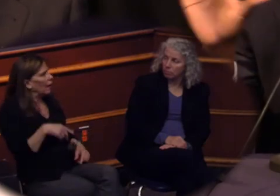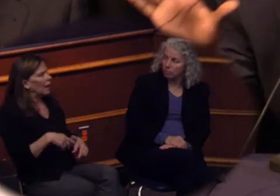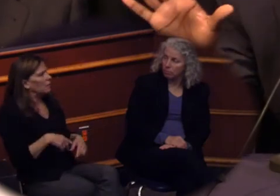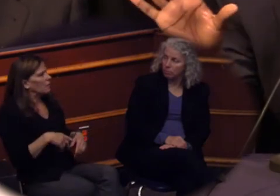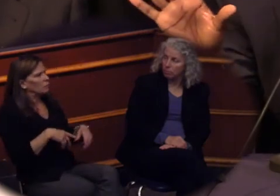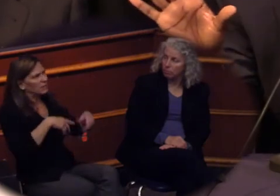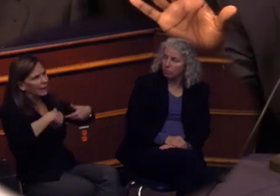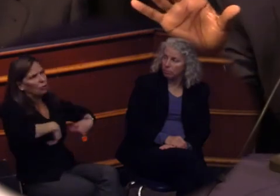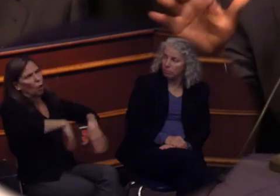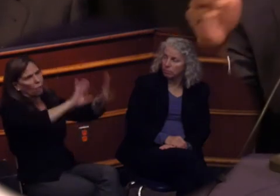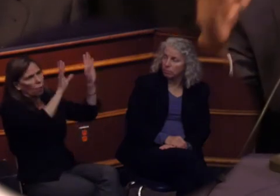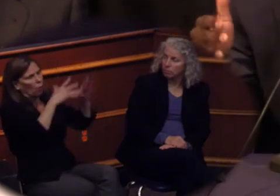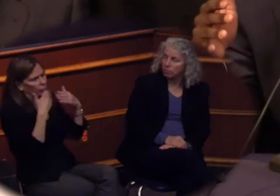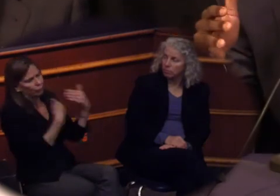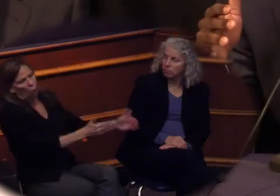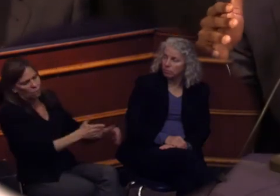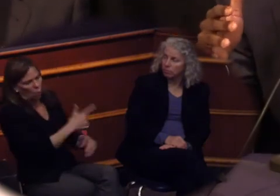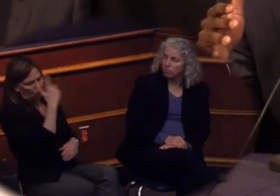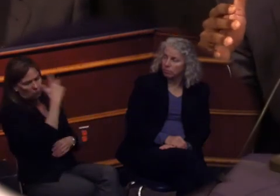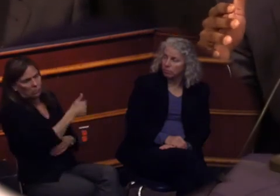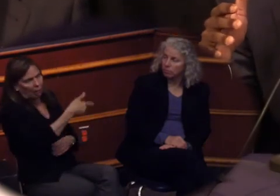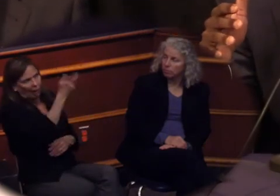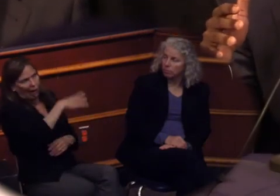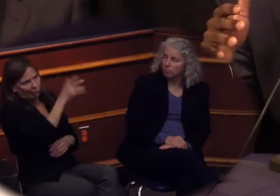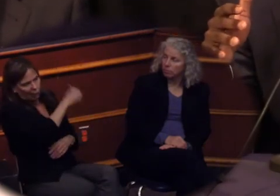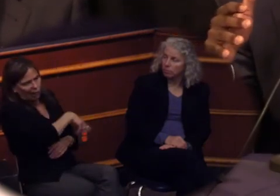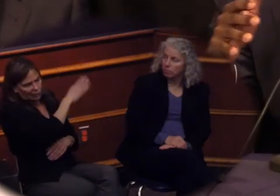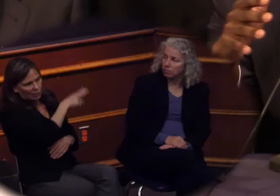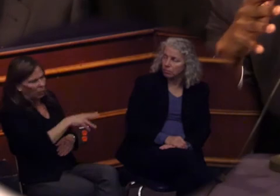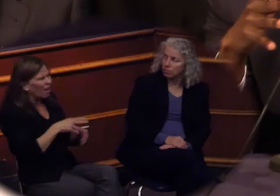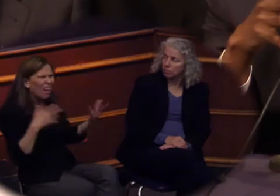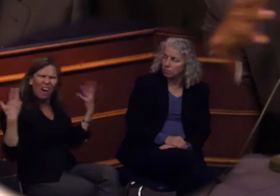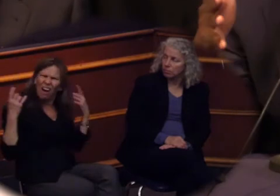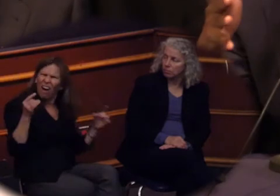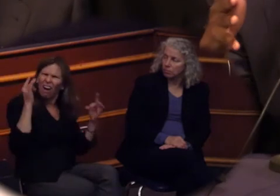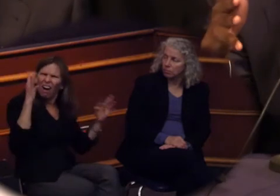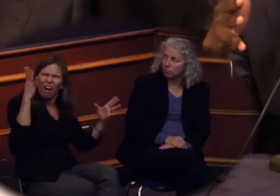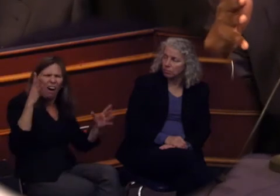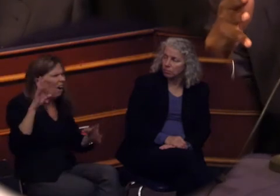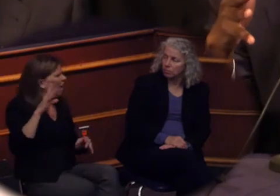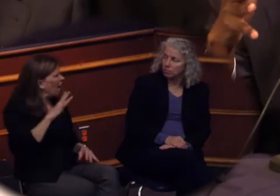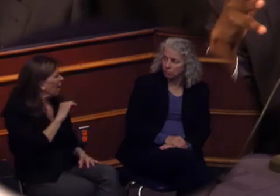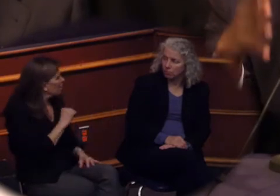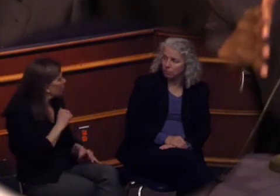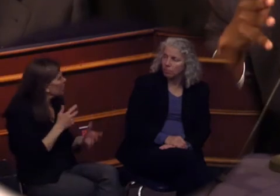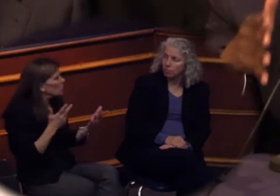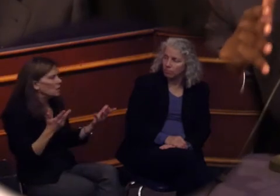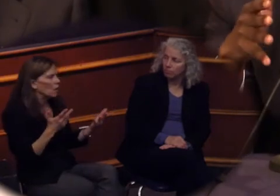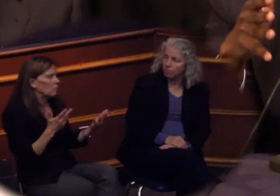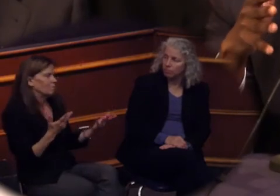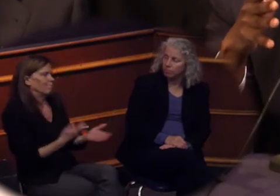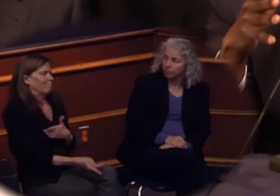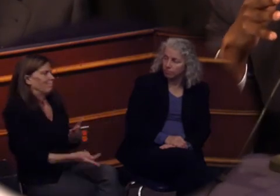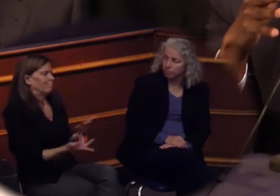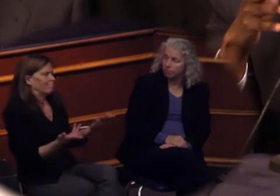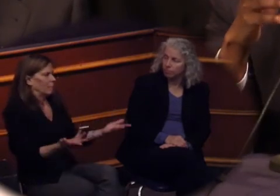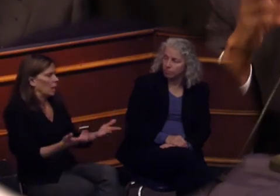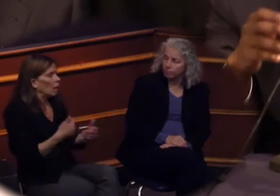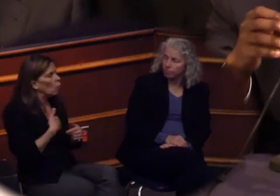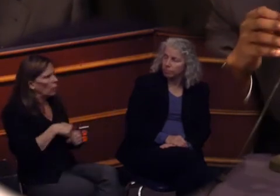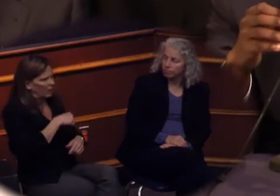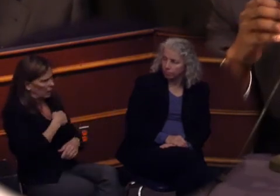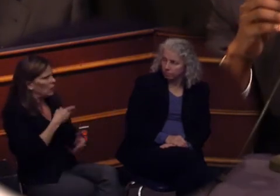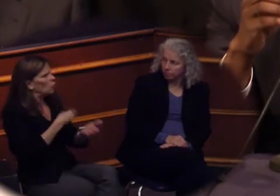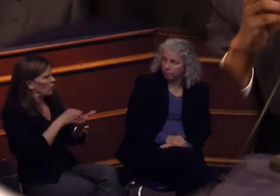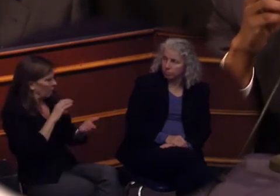them. And God bless Marty Walsh, but he doesn't need Amazon in Boston. So I think we need to invest in our